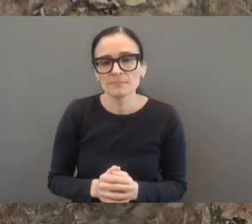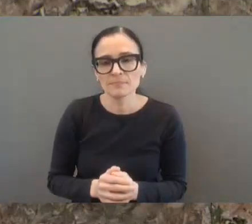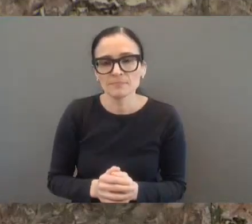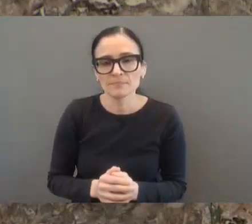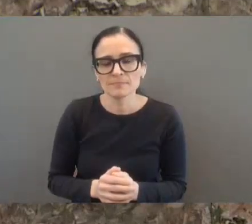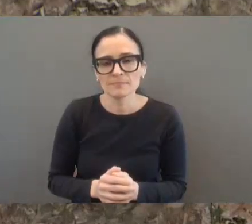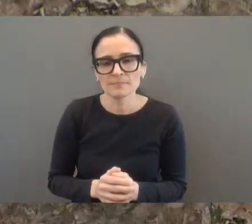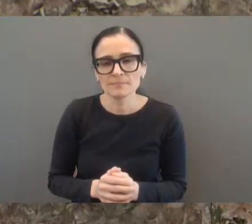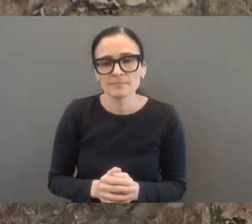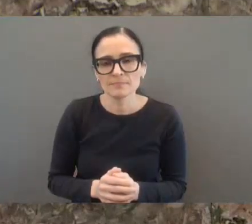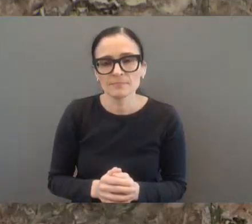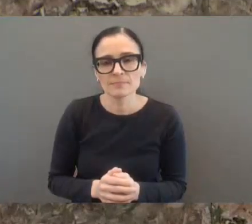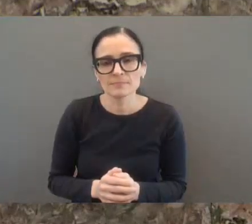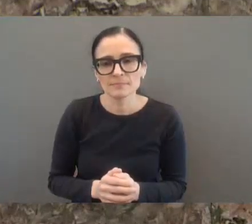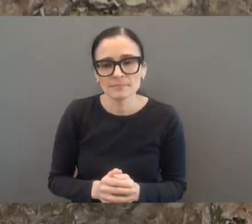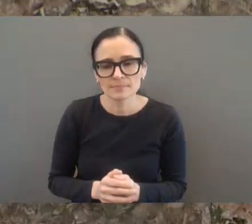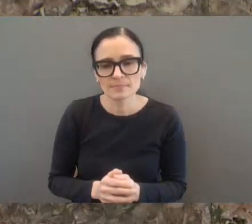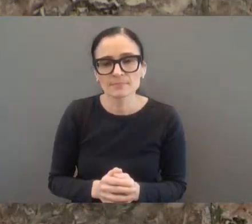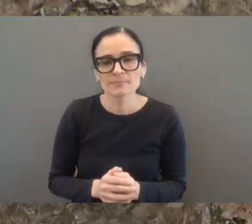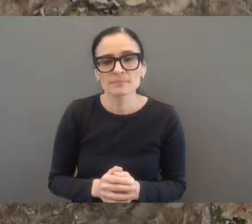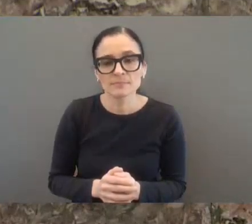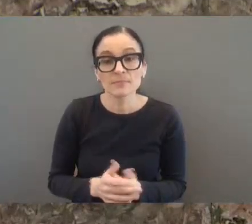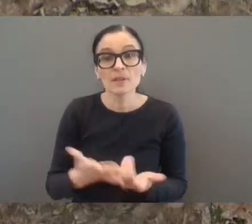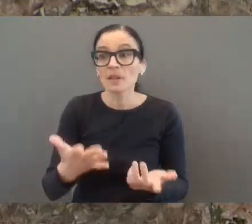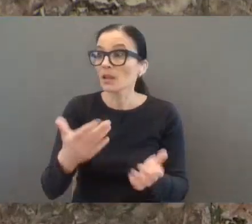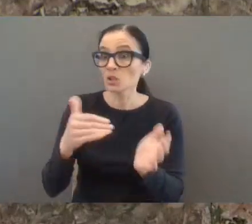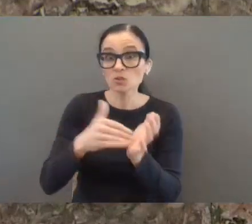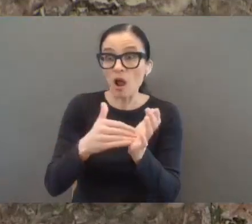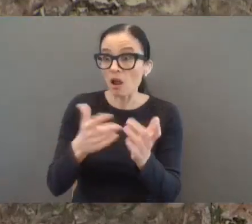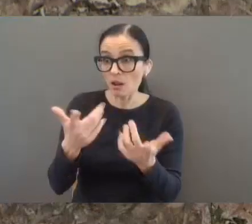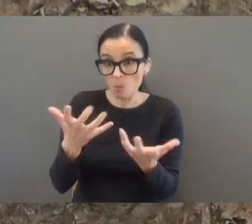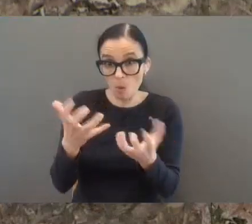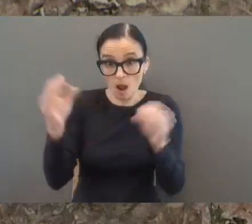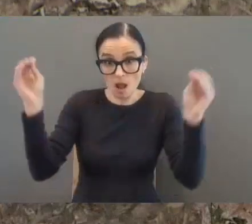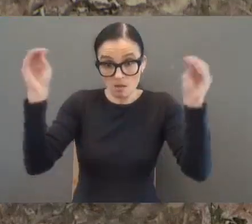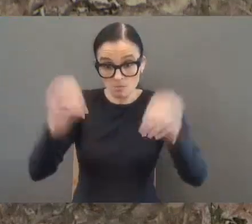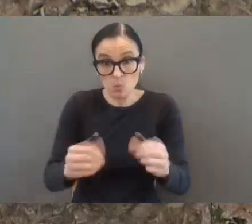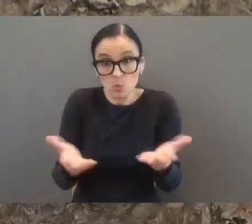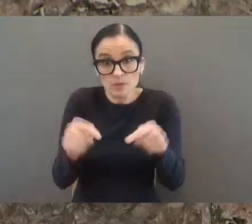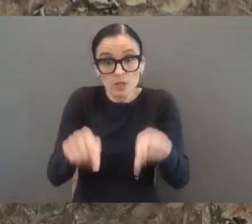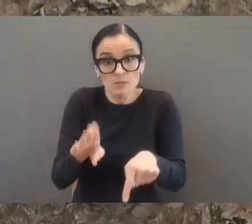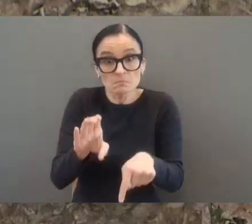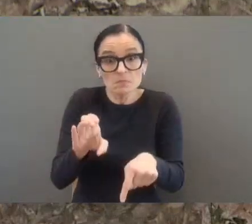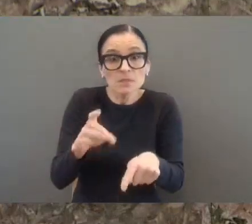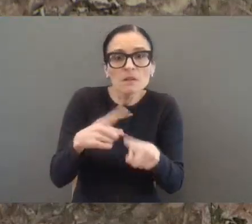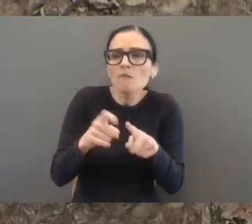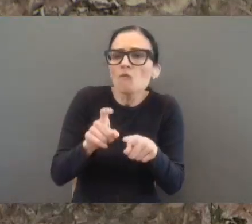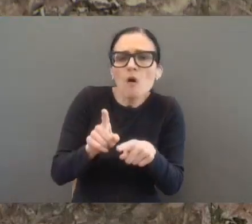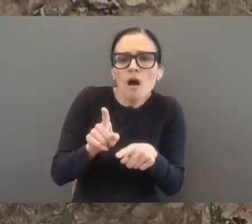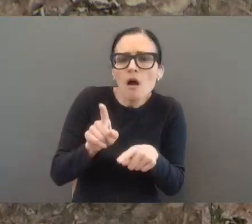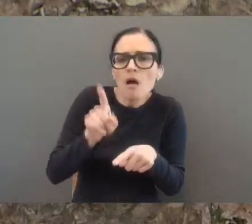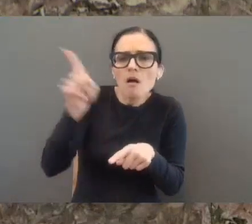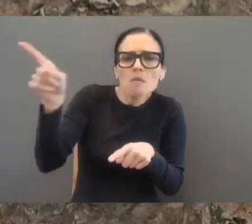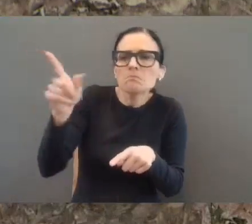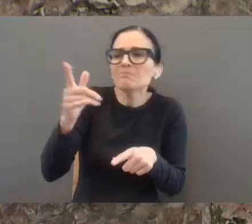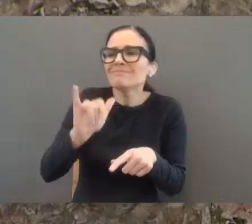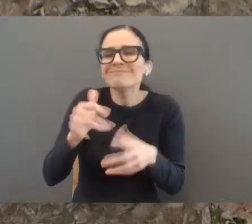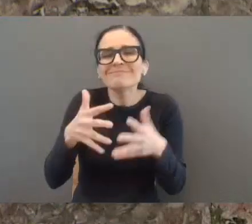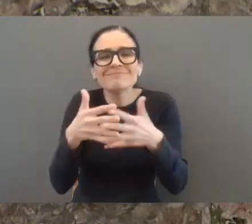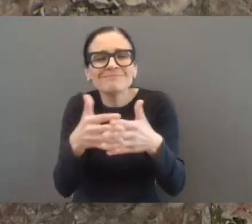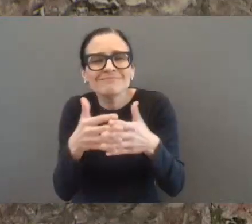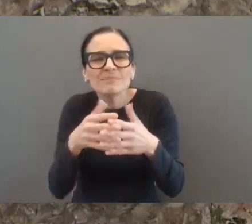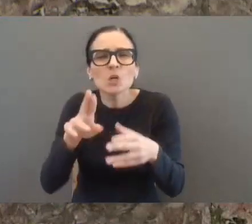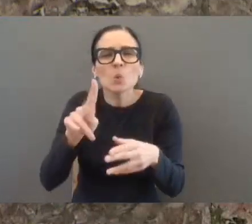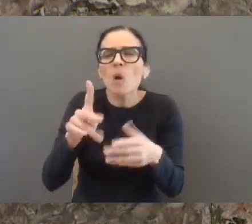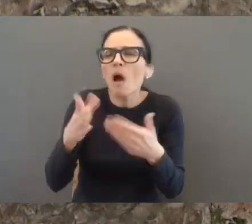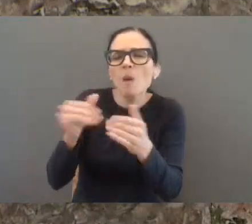who want to move here to British Columbia from comparable jurisdictions like the US or the UK receive those provisional licenses within